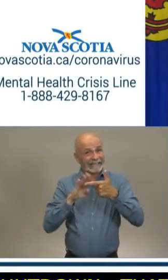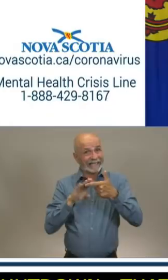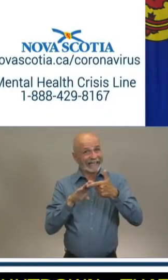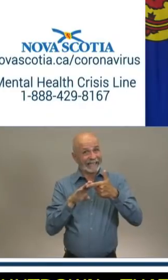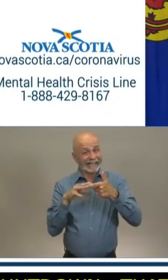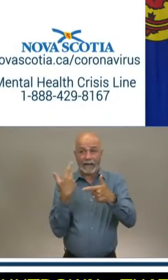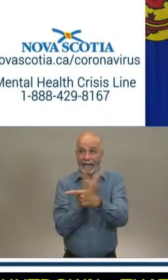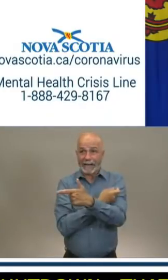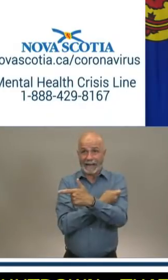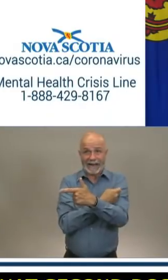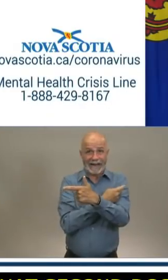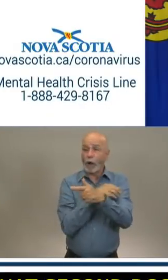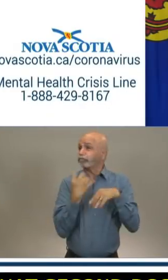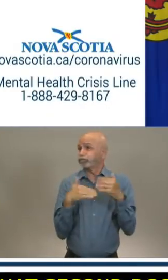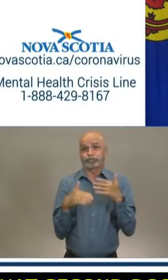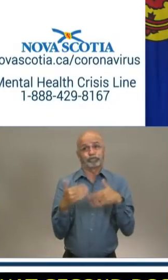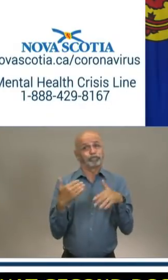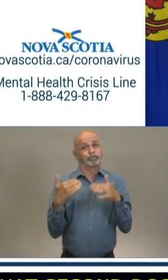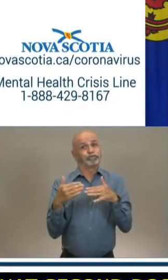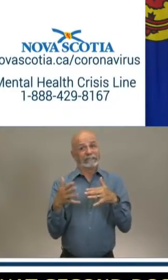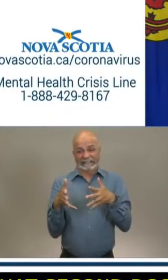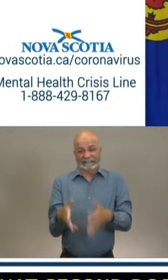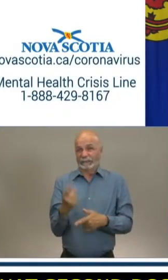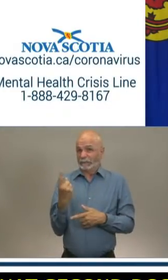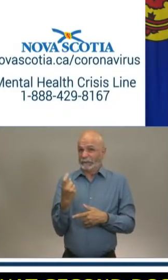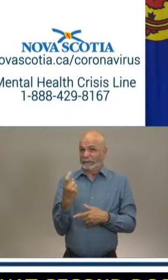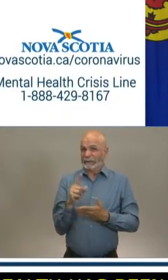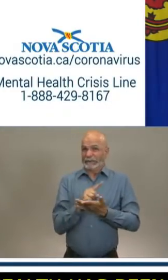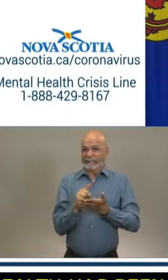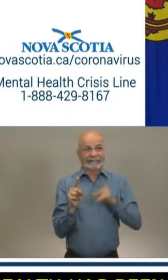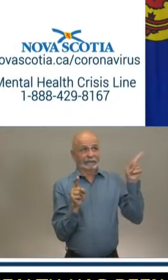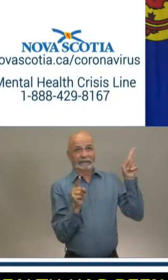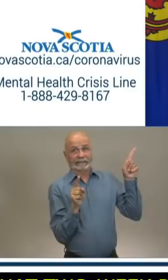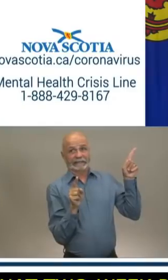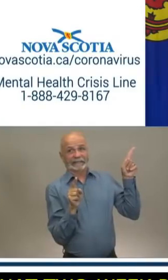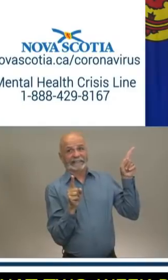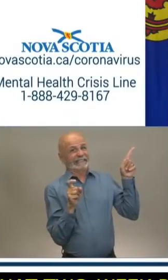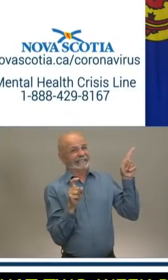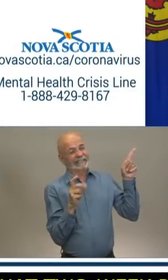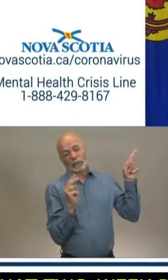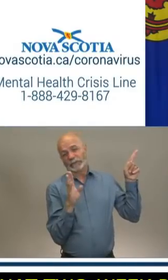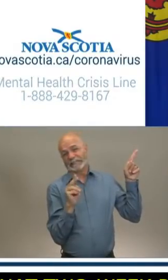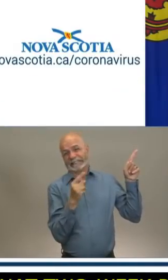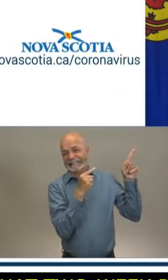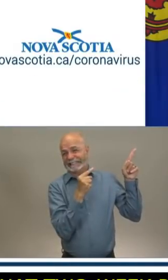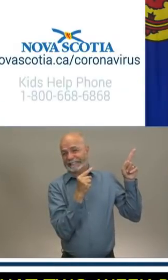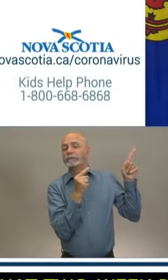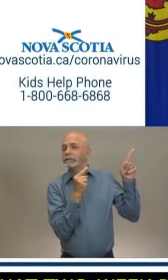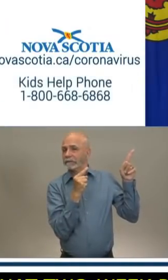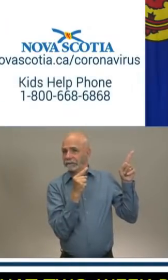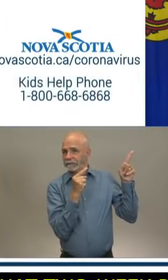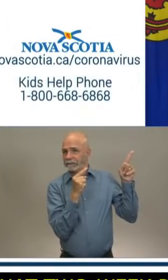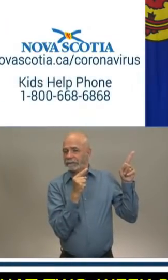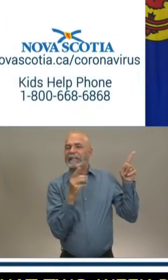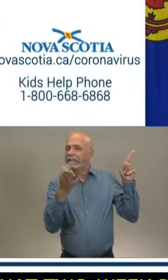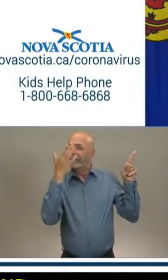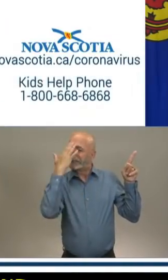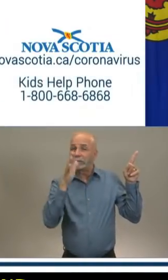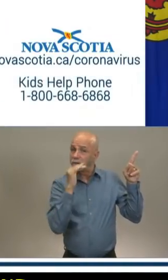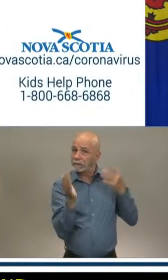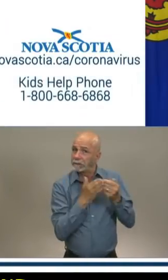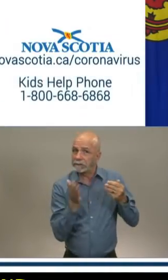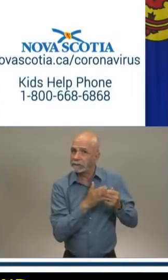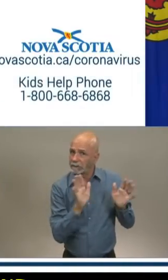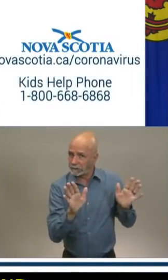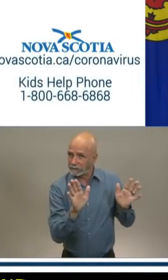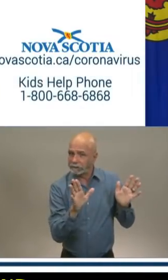2-week period that we've talked about many times and talked about again today. But I recognize that it's a bit of a challenge to wait a little bit